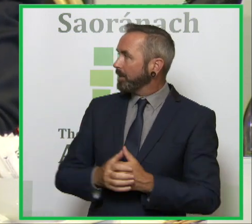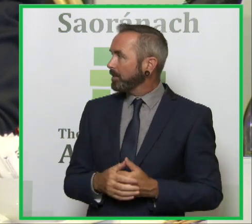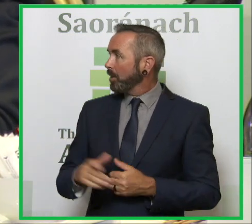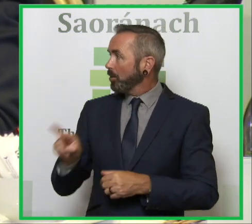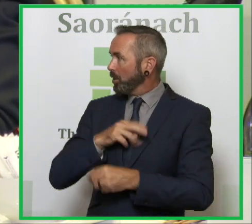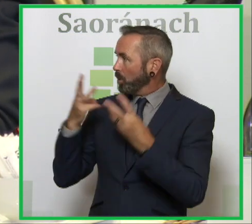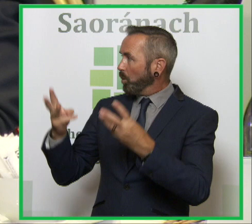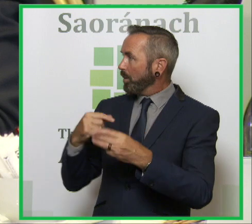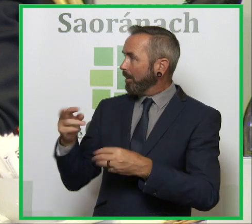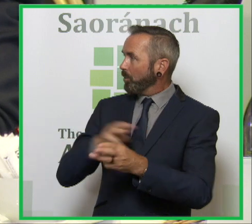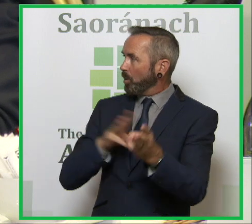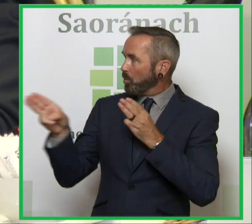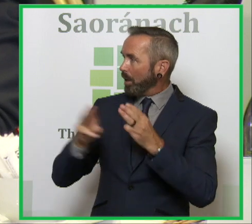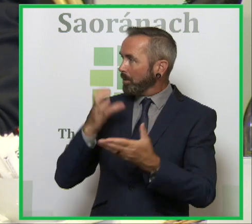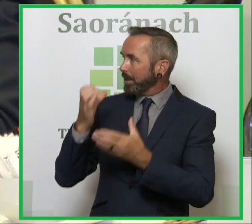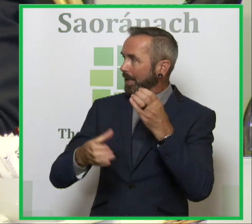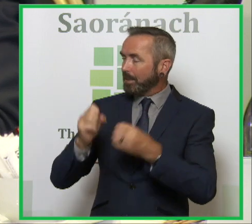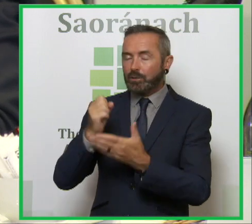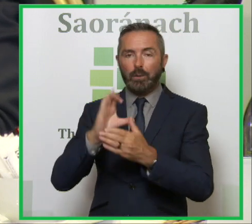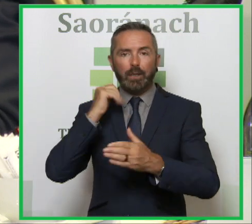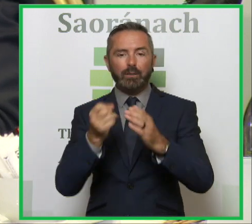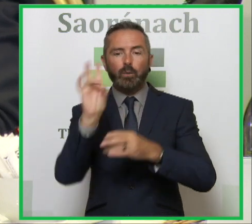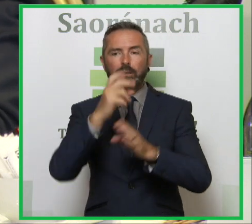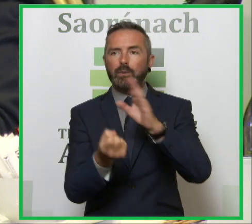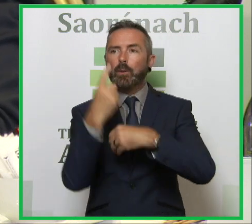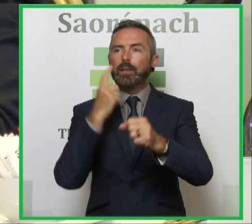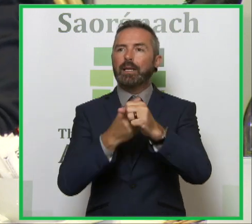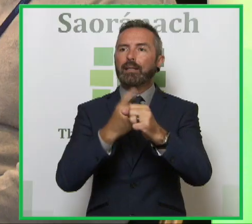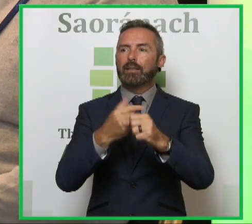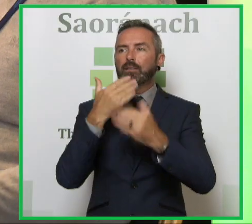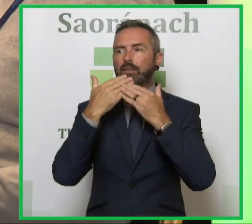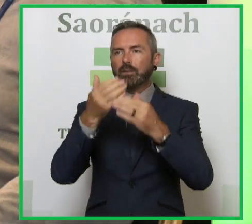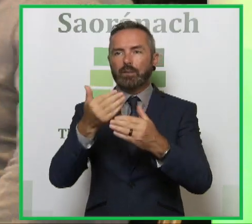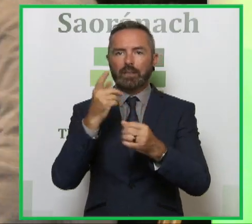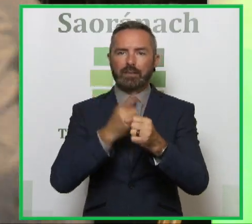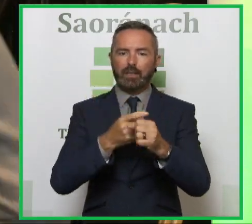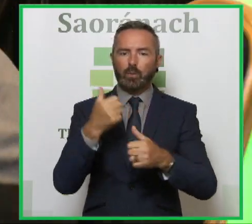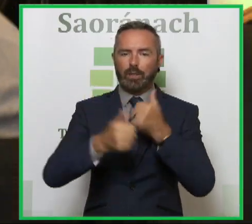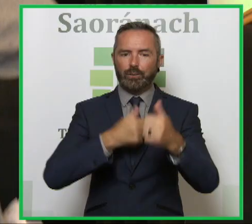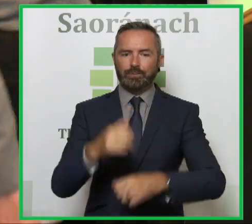did want to give a real practical case study because it was coming up in questions a lot yesterday, so thanks very much again, well done.